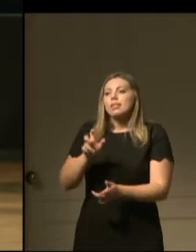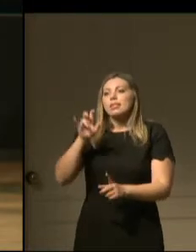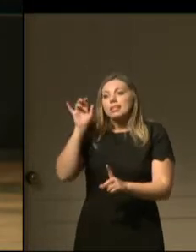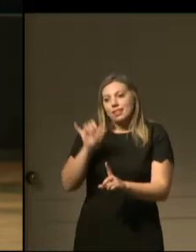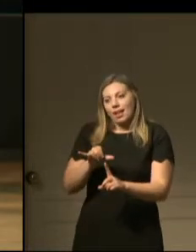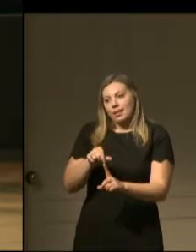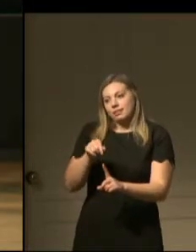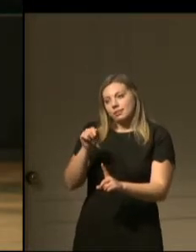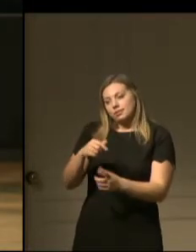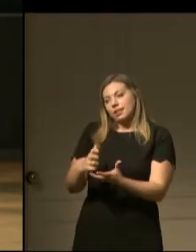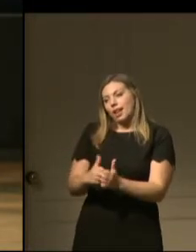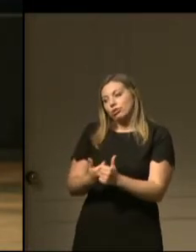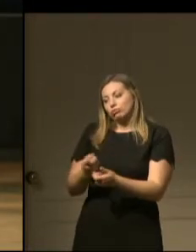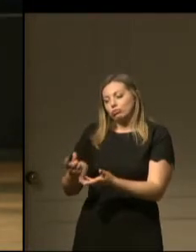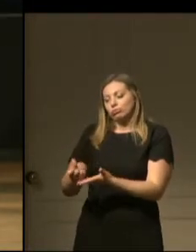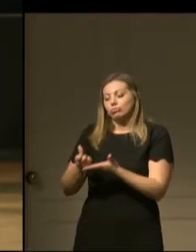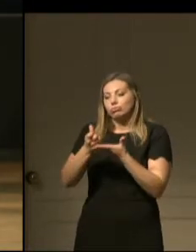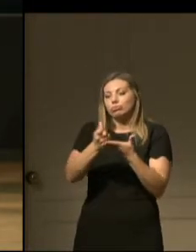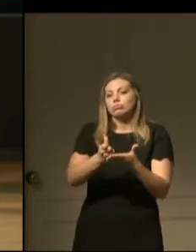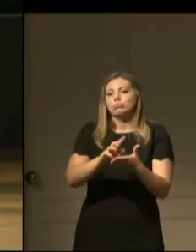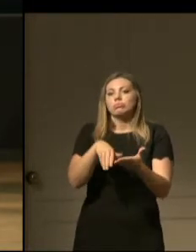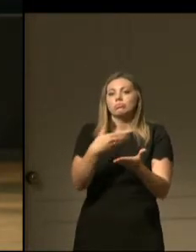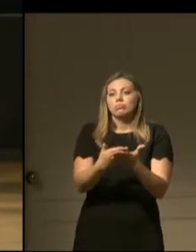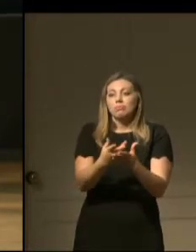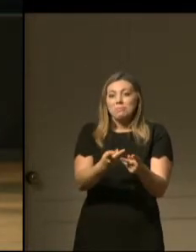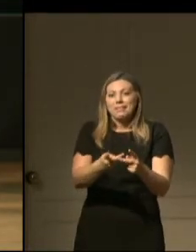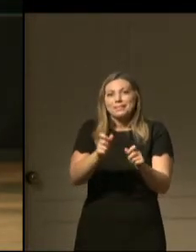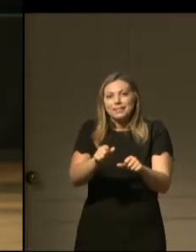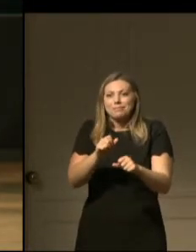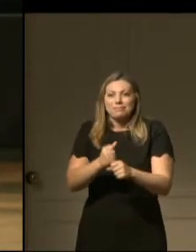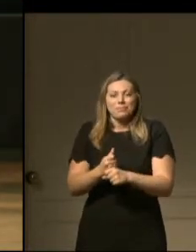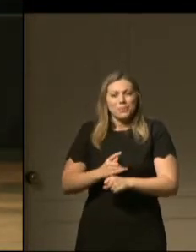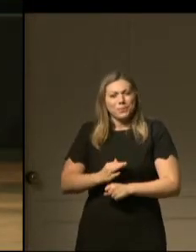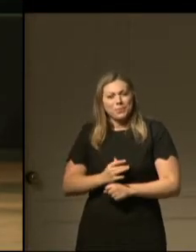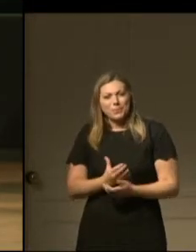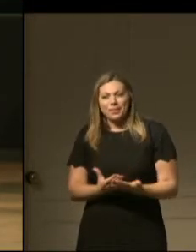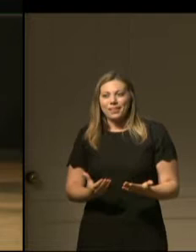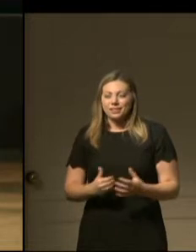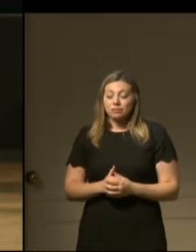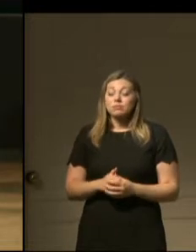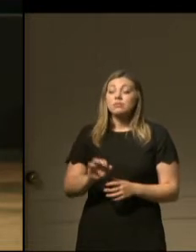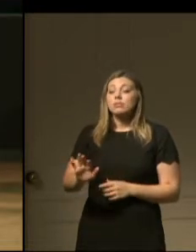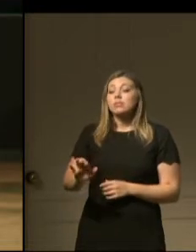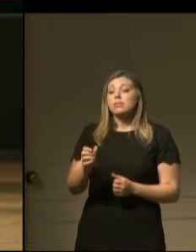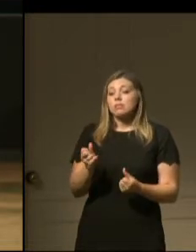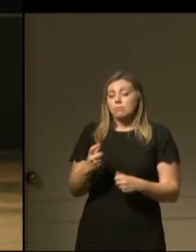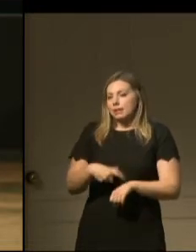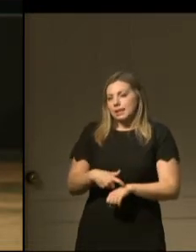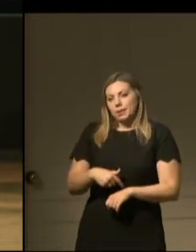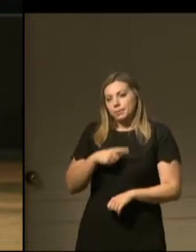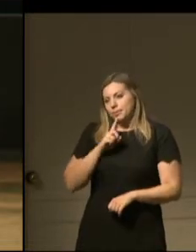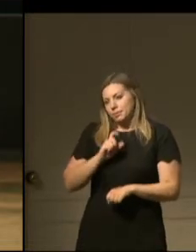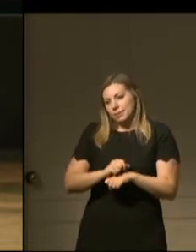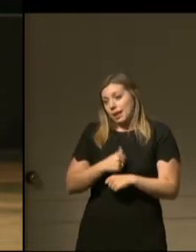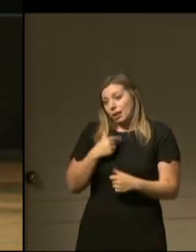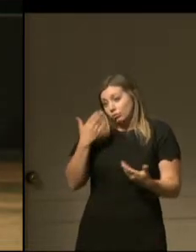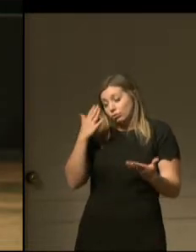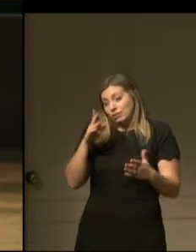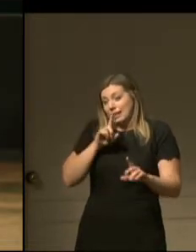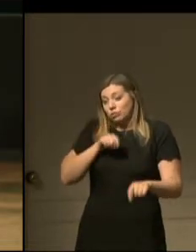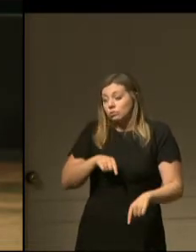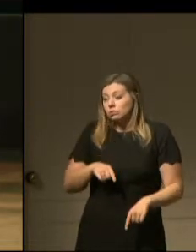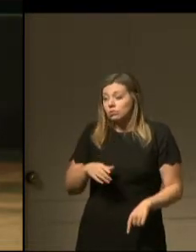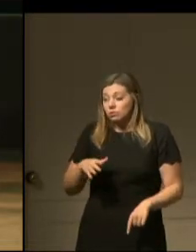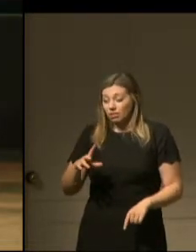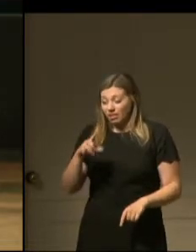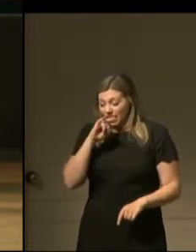that's how you get them to the point where they can actually make the really cool things. A lot of the time, I don't actually know the answer. Like, when my